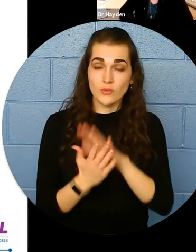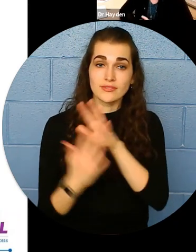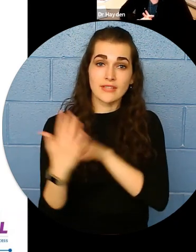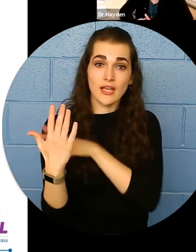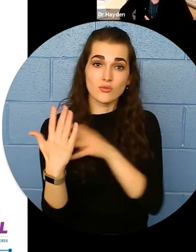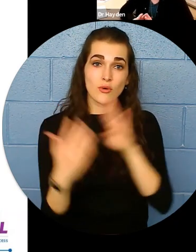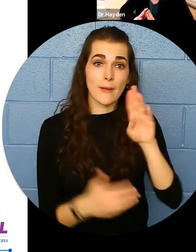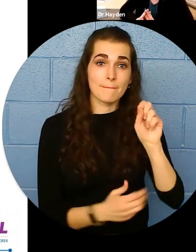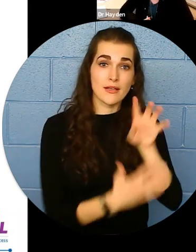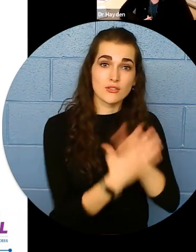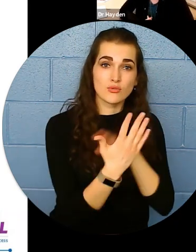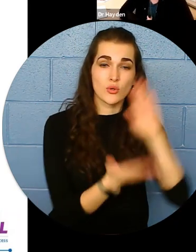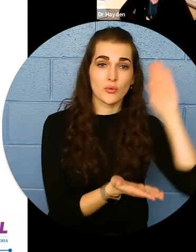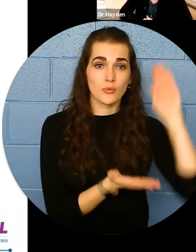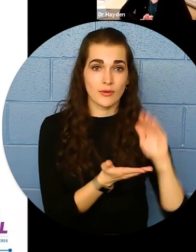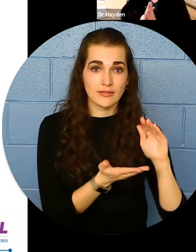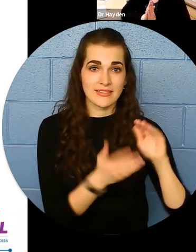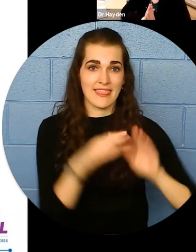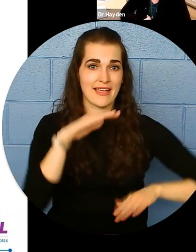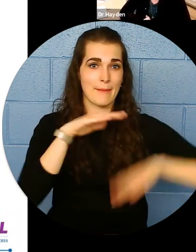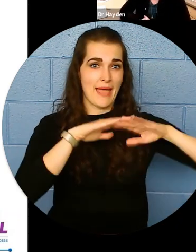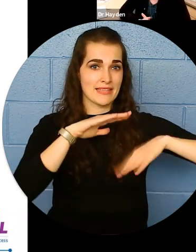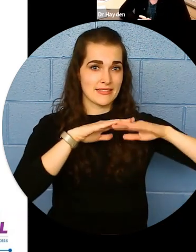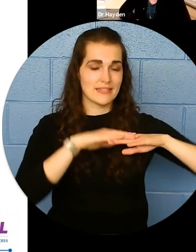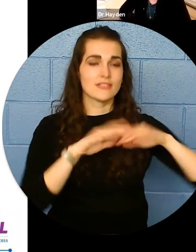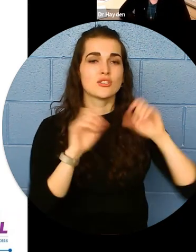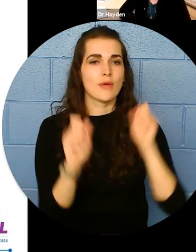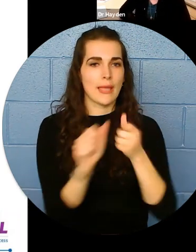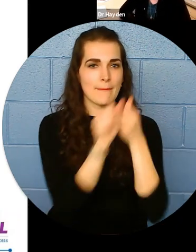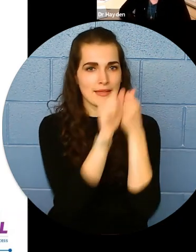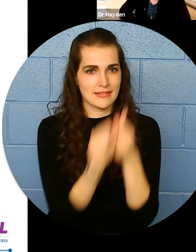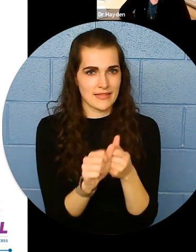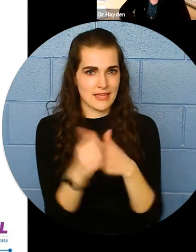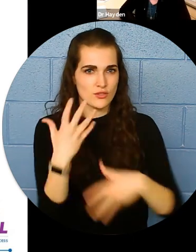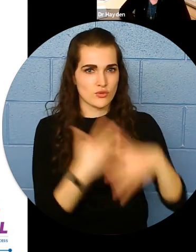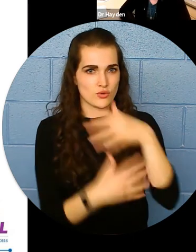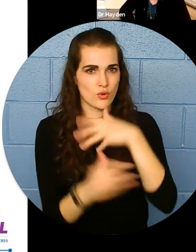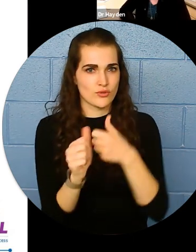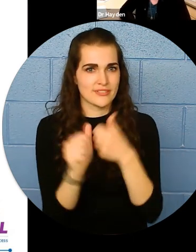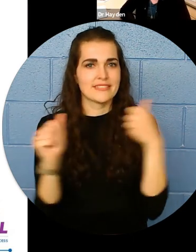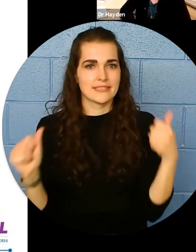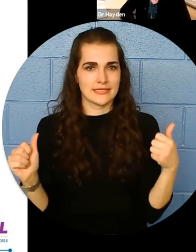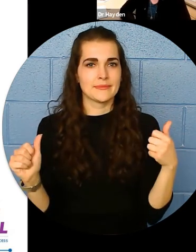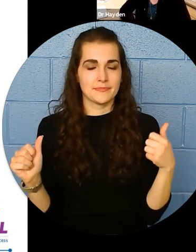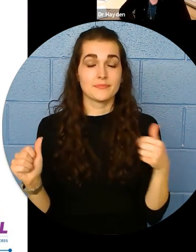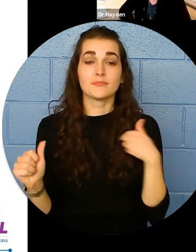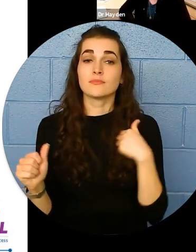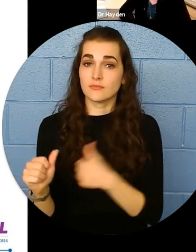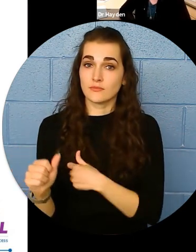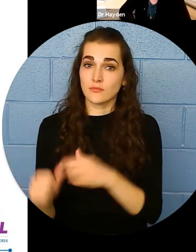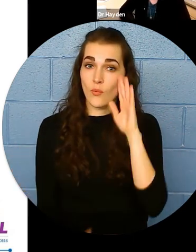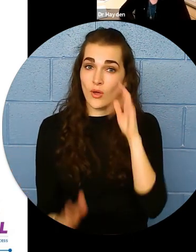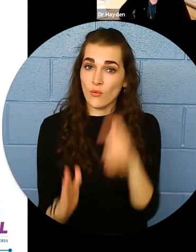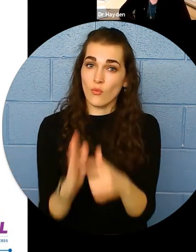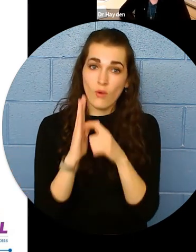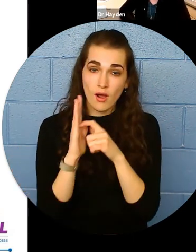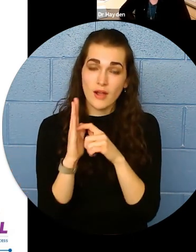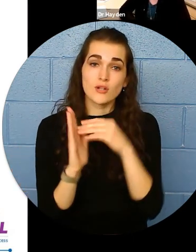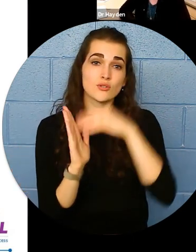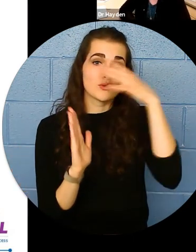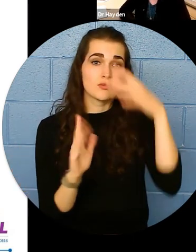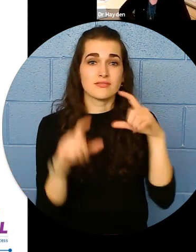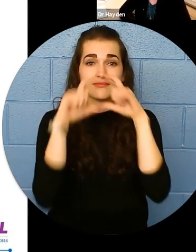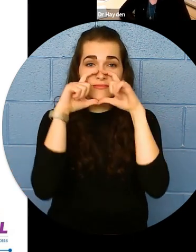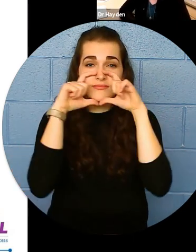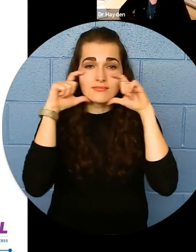make sure to decrease capacity so that we can maintain those social distancing. We are going to require that students keep